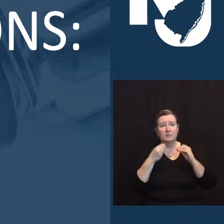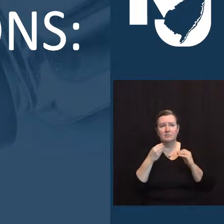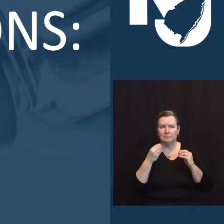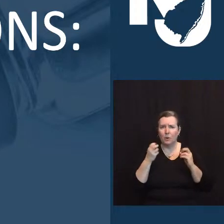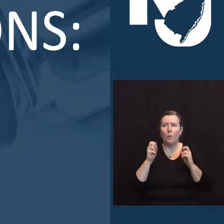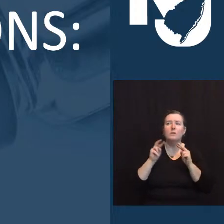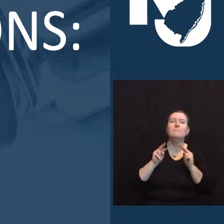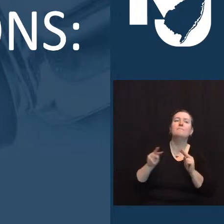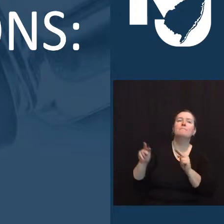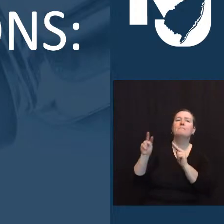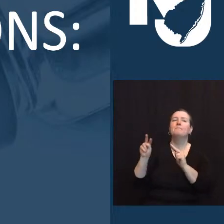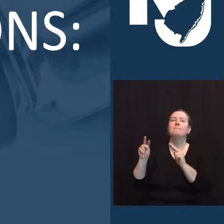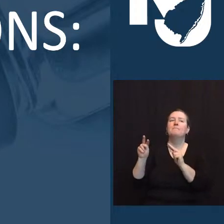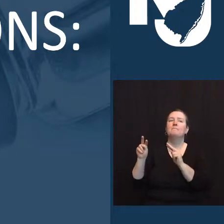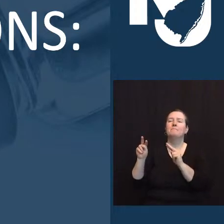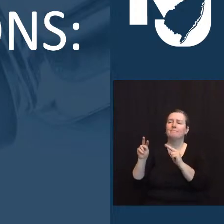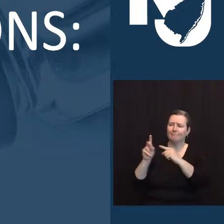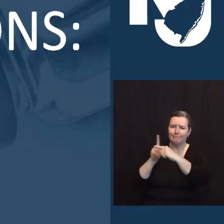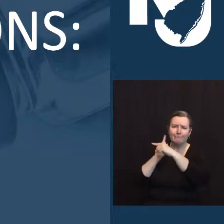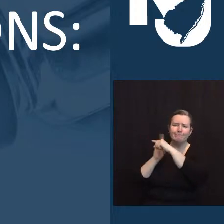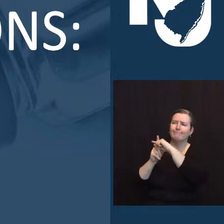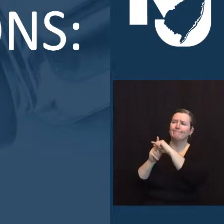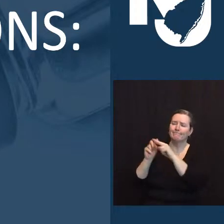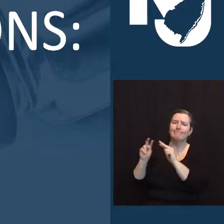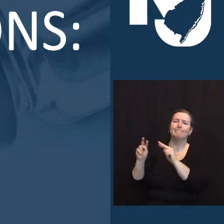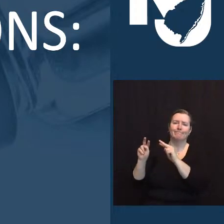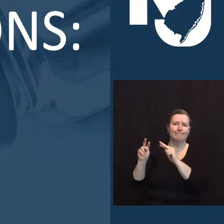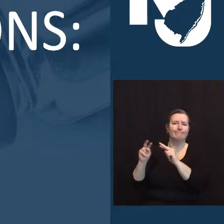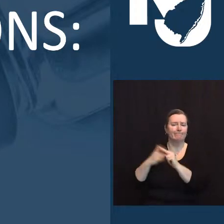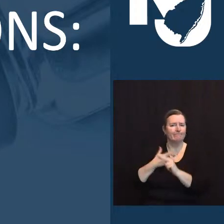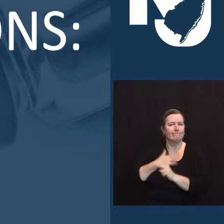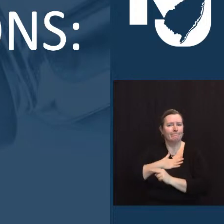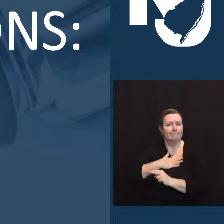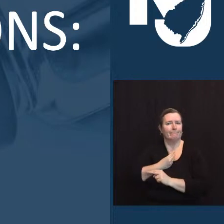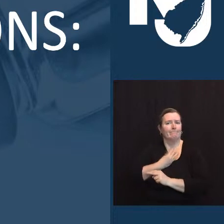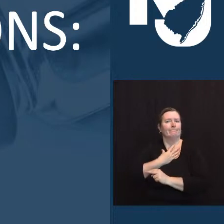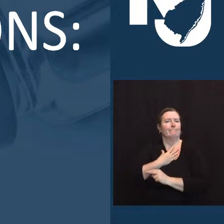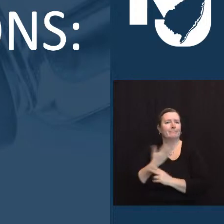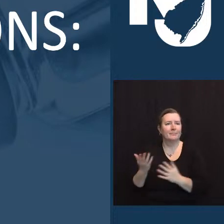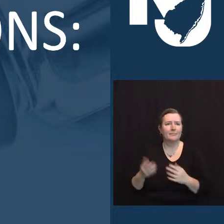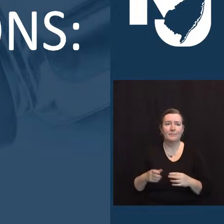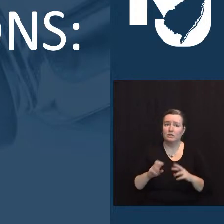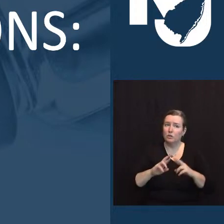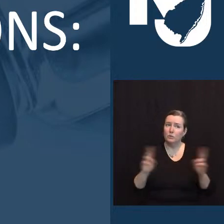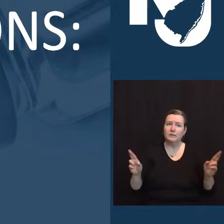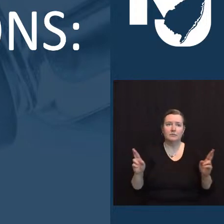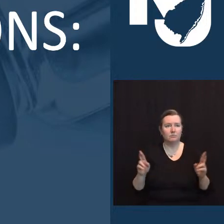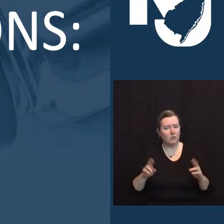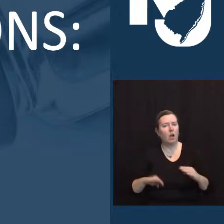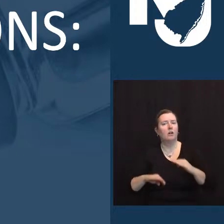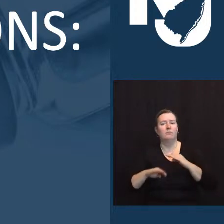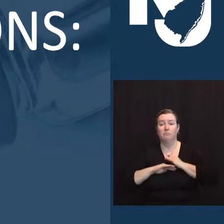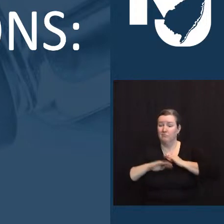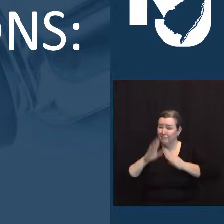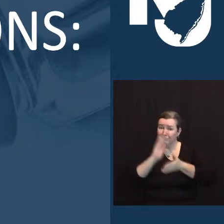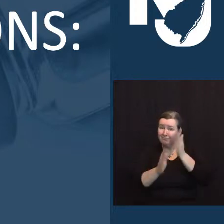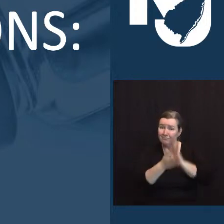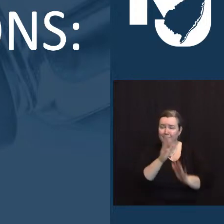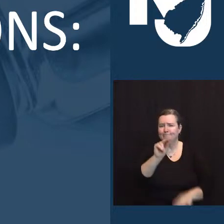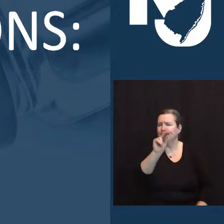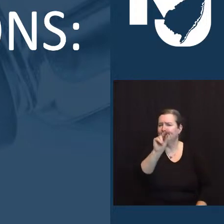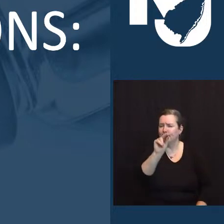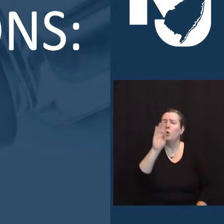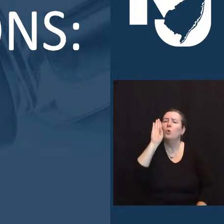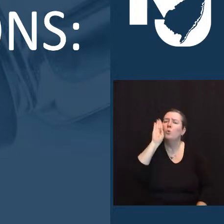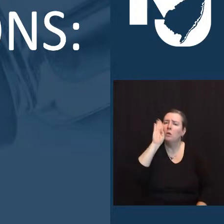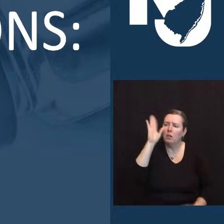yet bask in that light, but make no mistake, we will. And we will do so as the strong New Jersey family that stuck